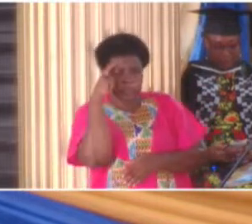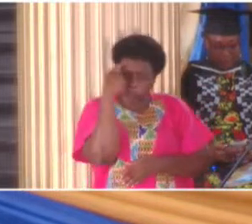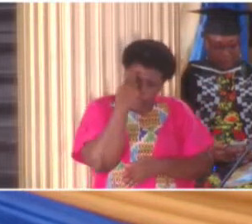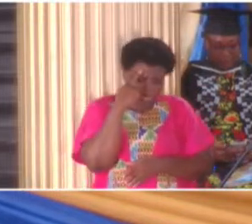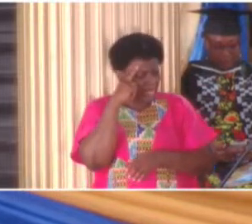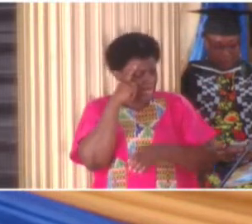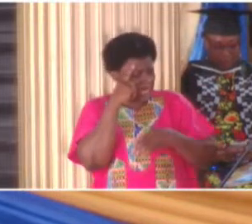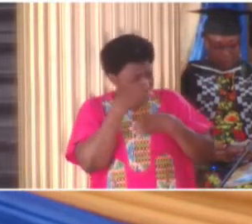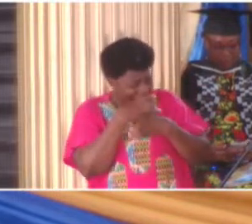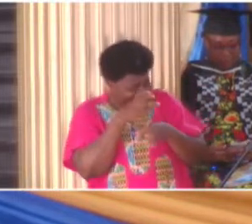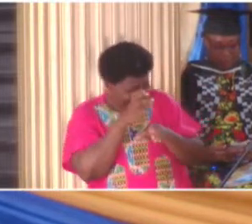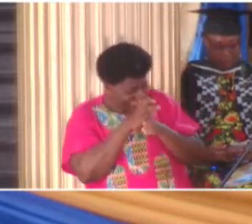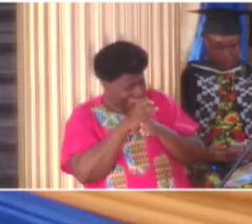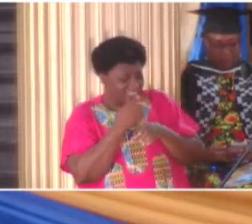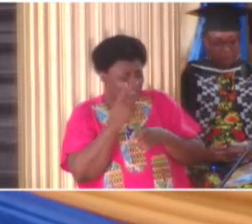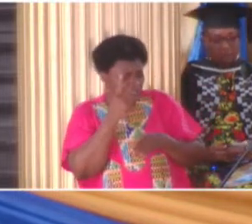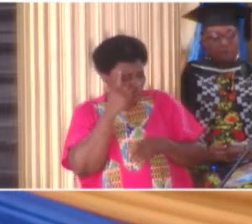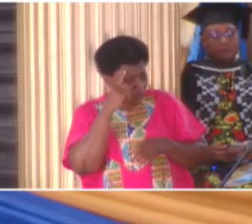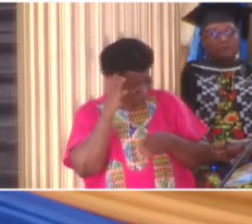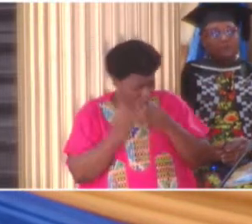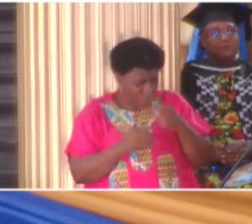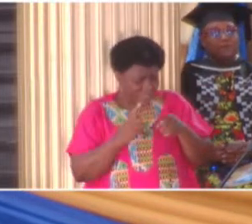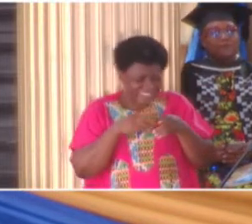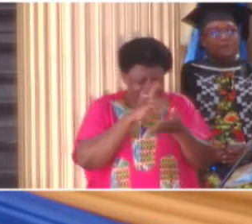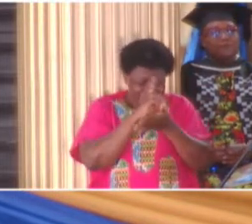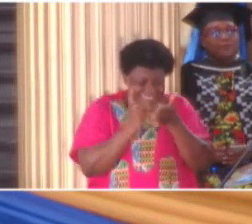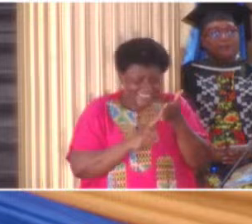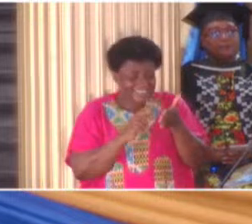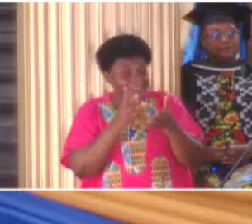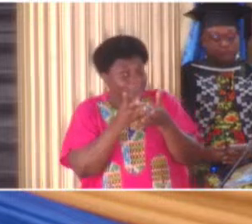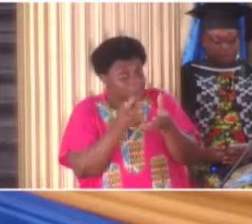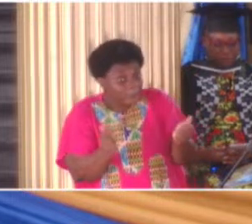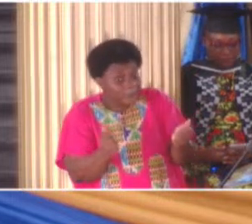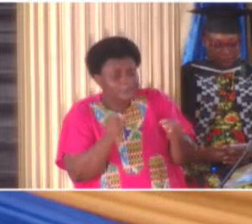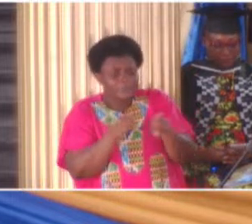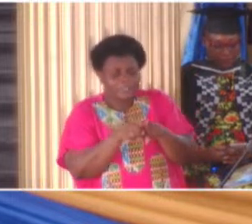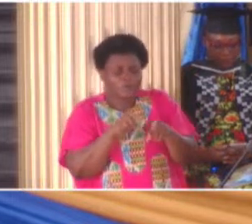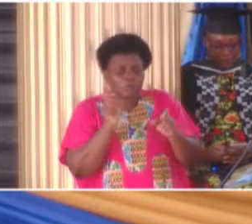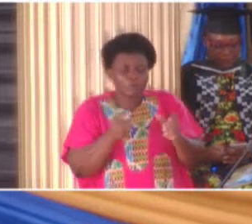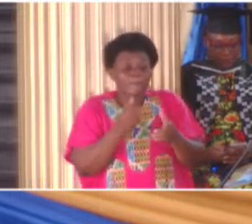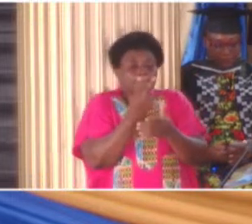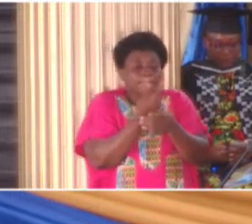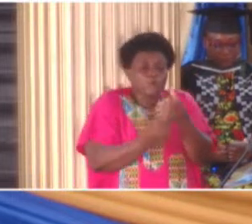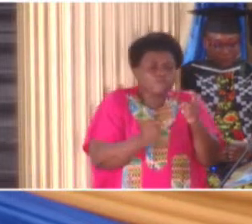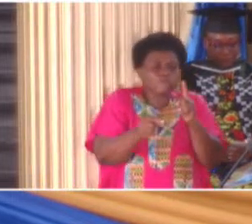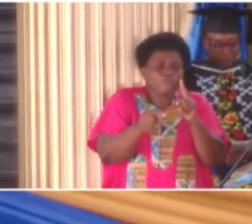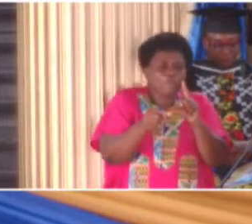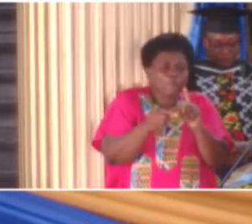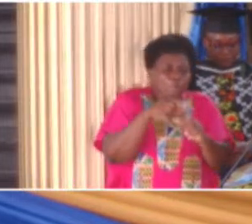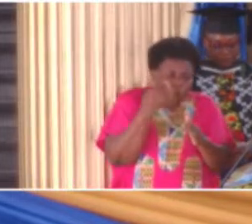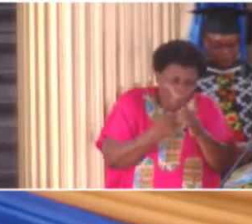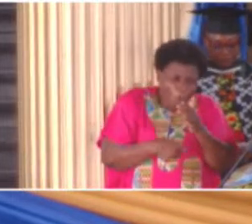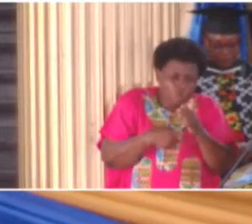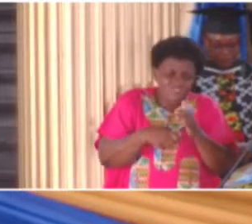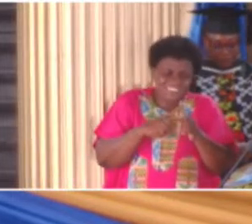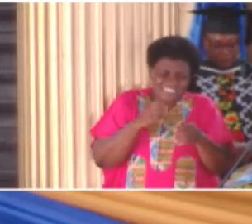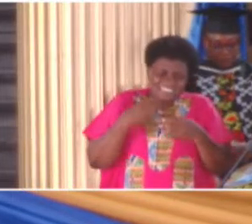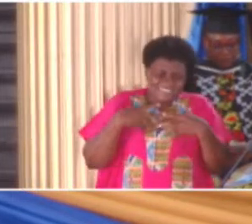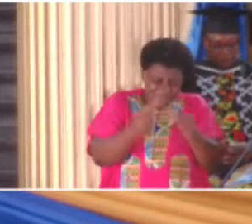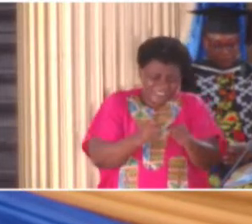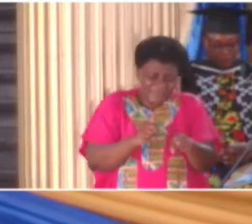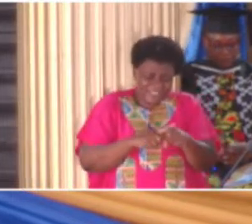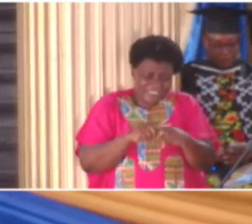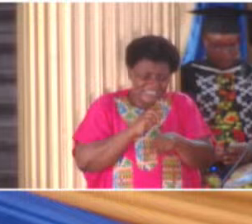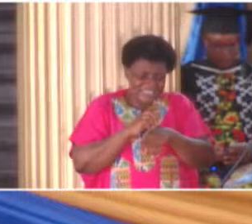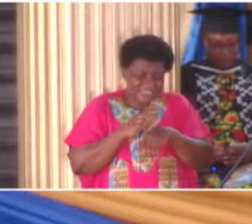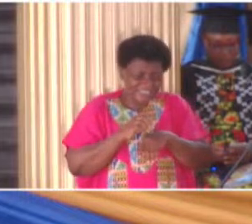creatively, ultimately designing a solution that was both cost-effective and efficient.